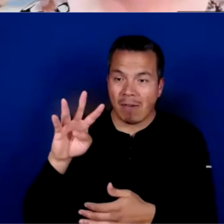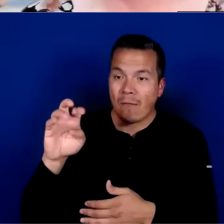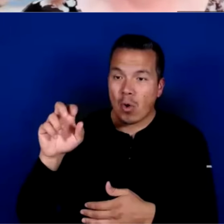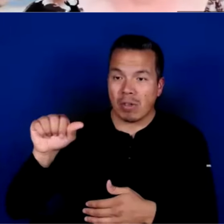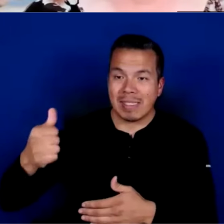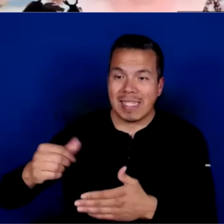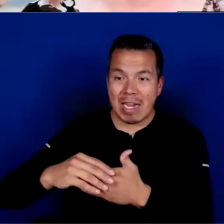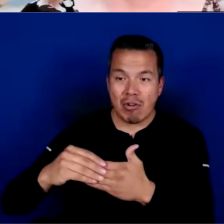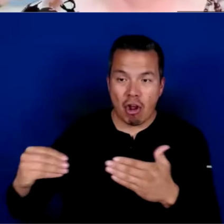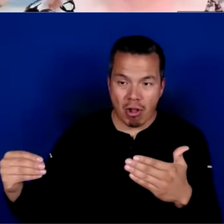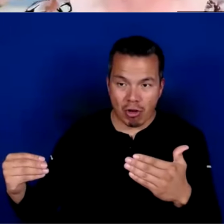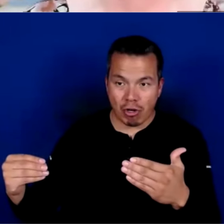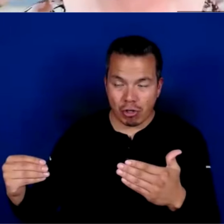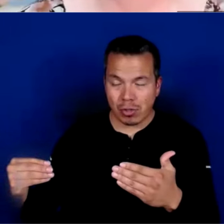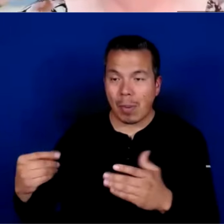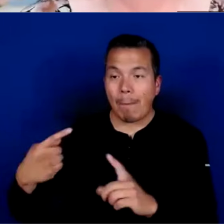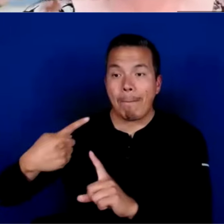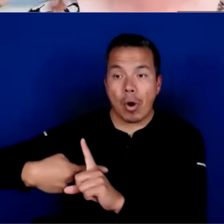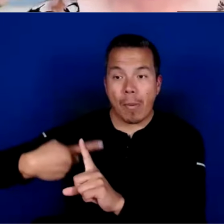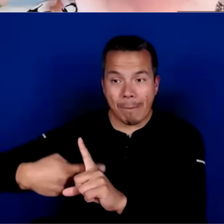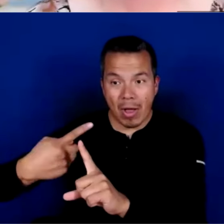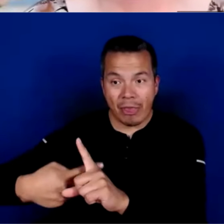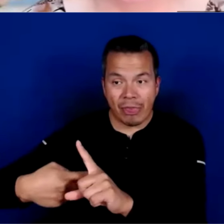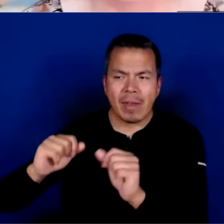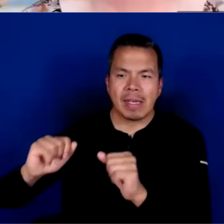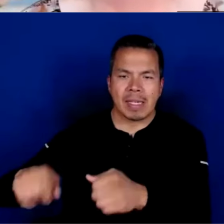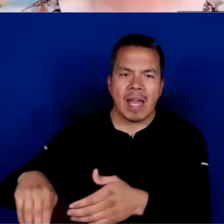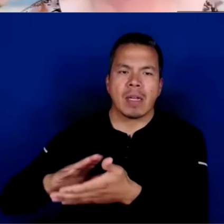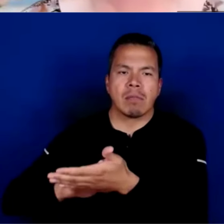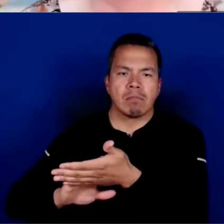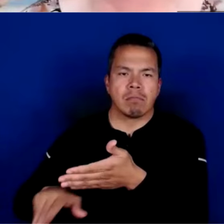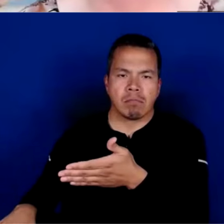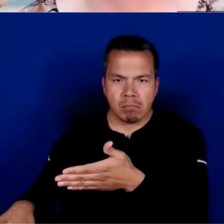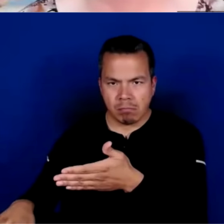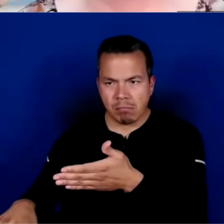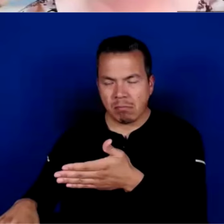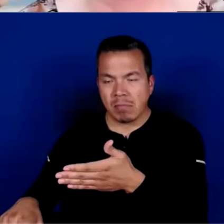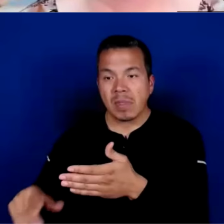$2,410 of earnings per month, up to an annual cap of